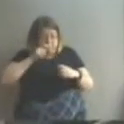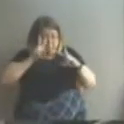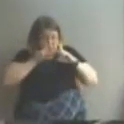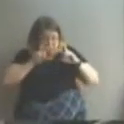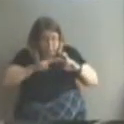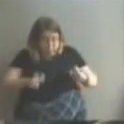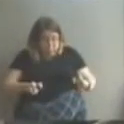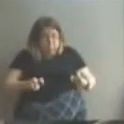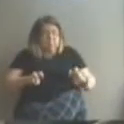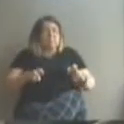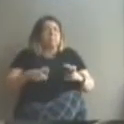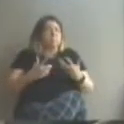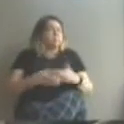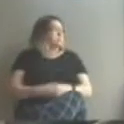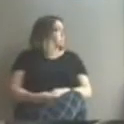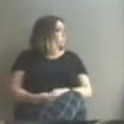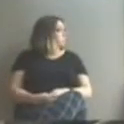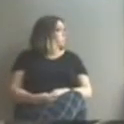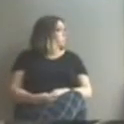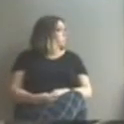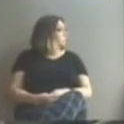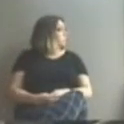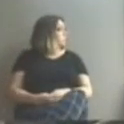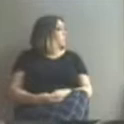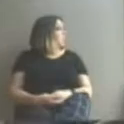is concerning. Good evening.